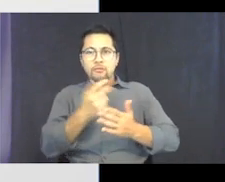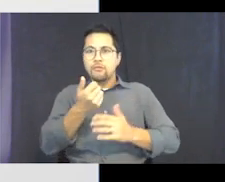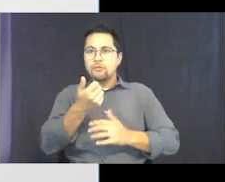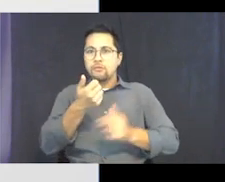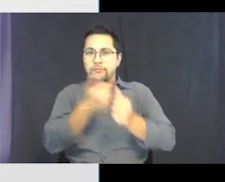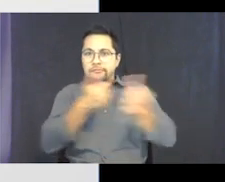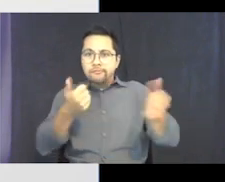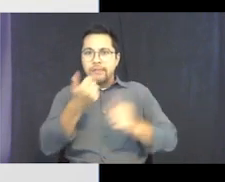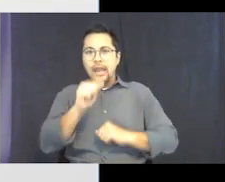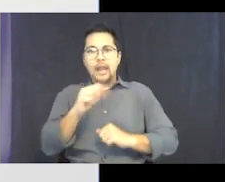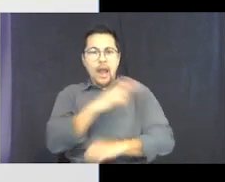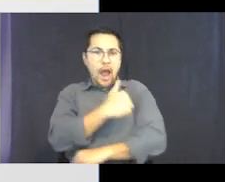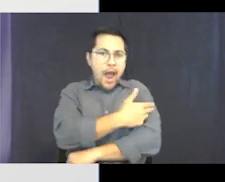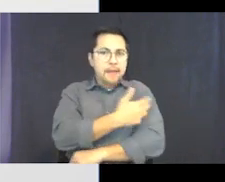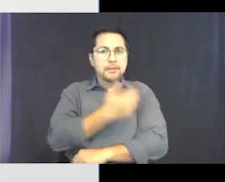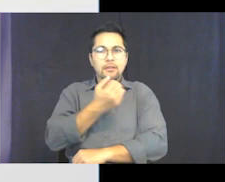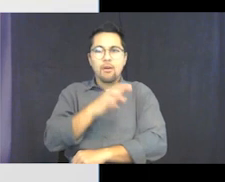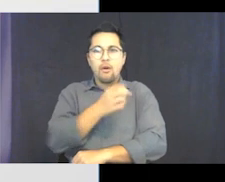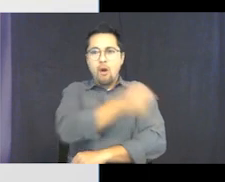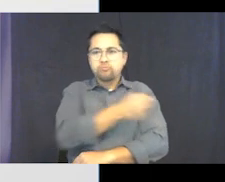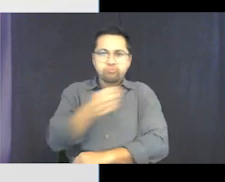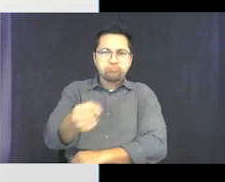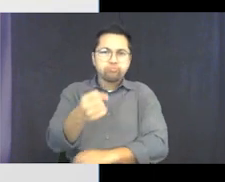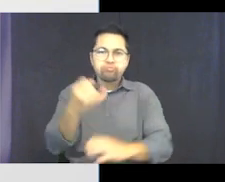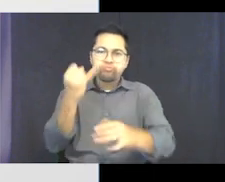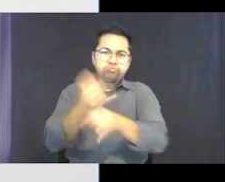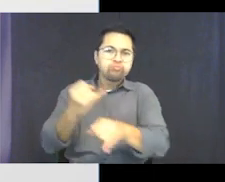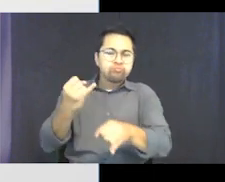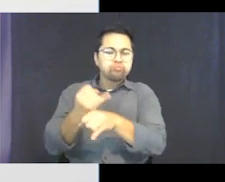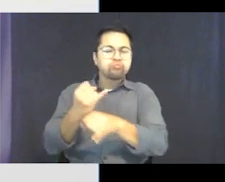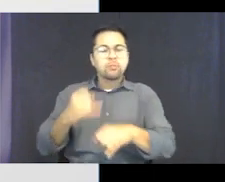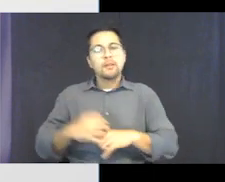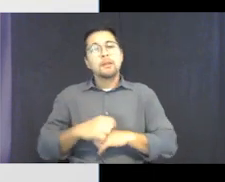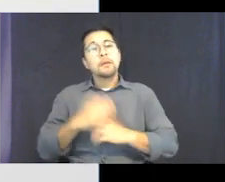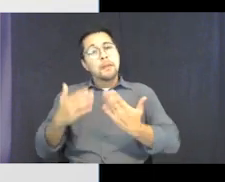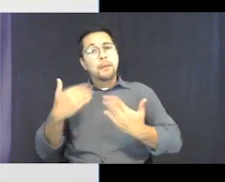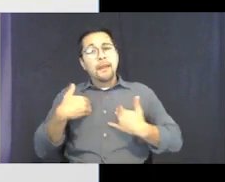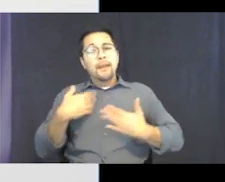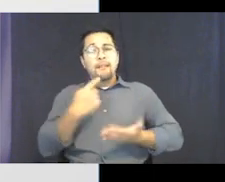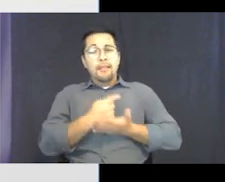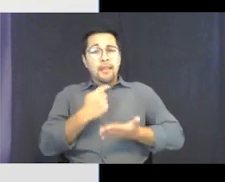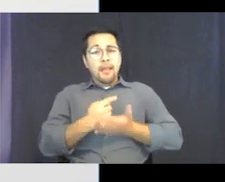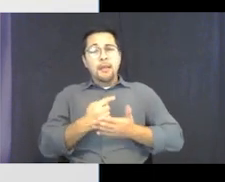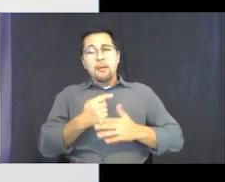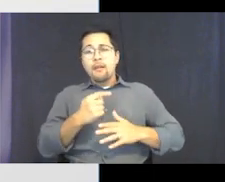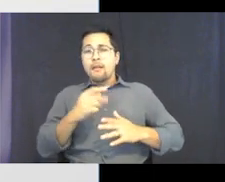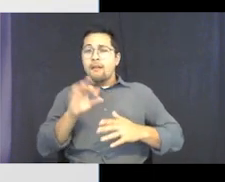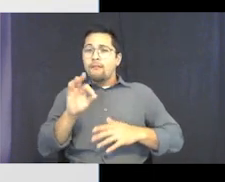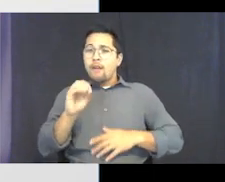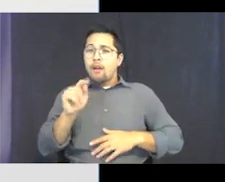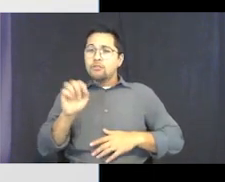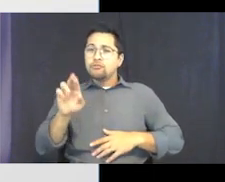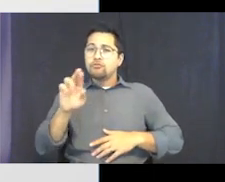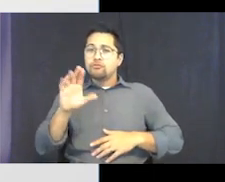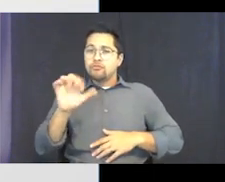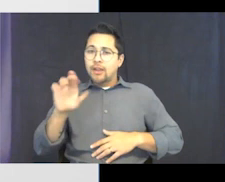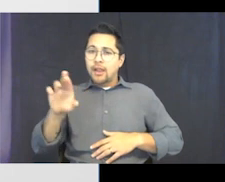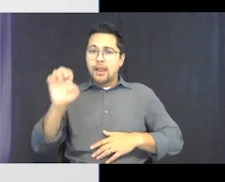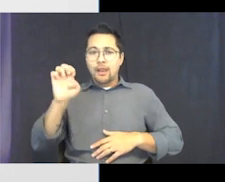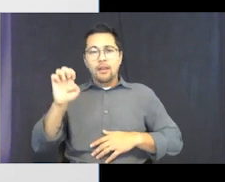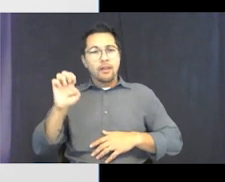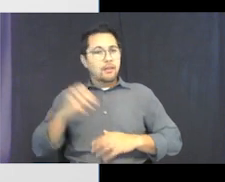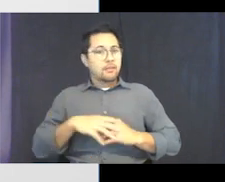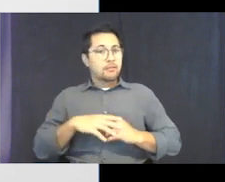or inpatient stabilization. So we may have therapeutic foster care for kids that are in the dependency